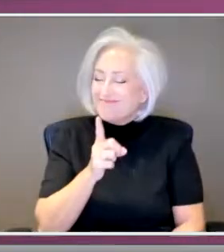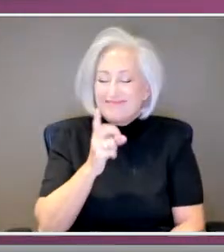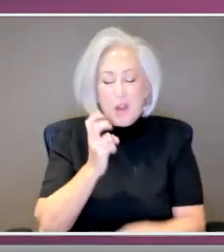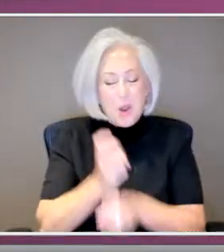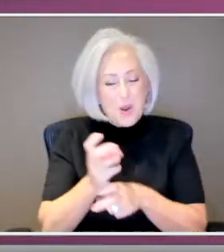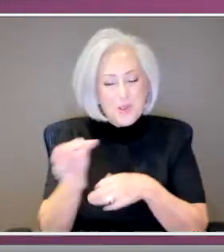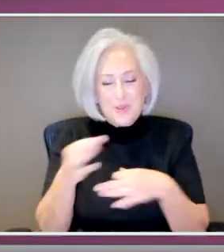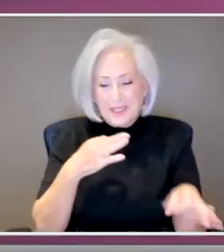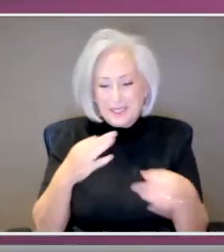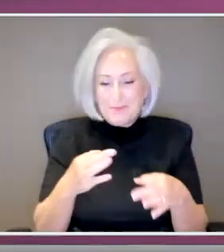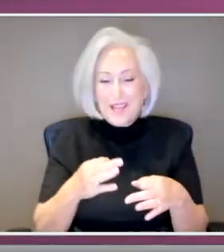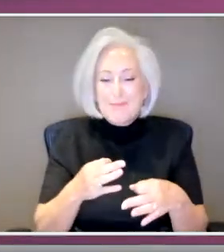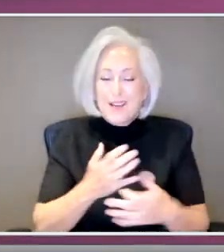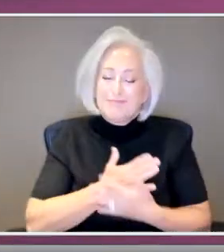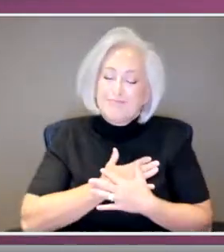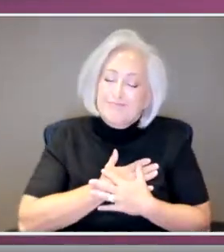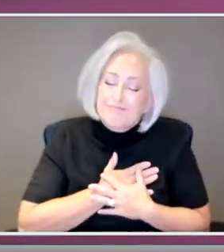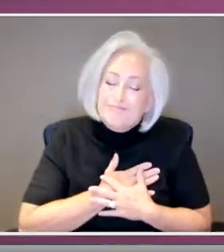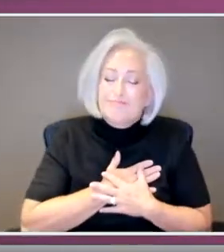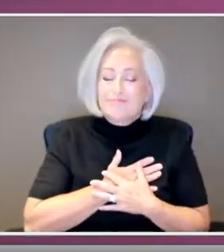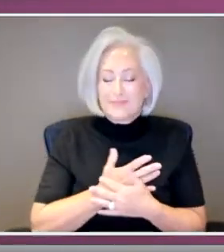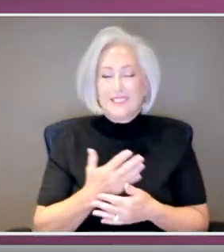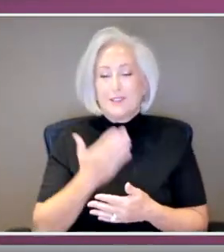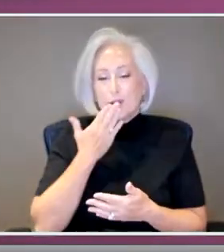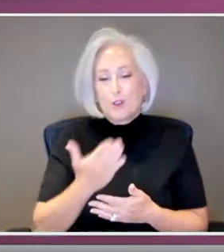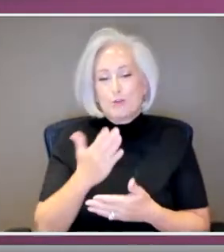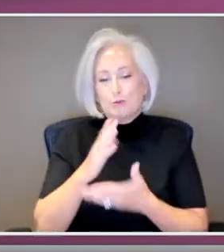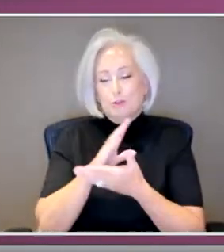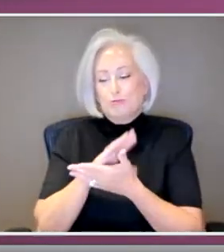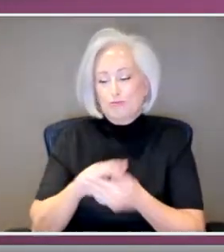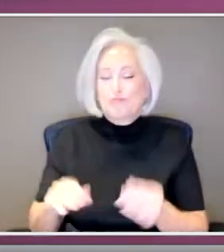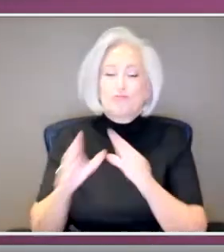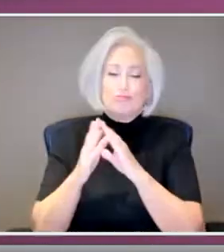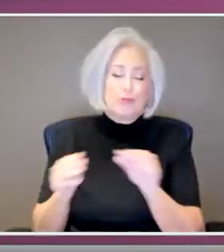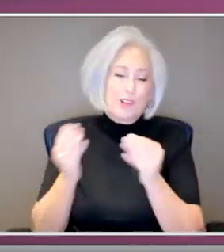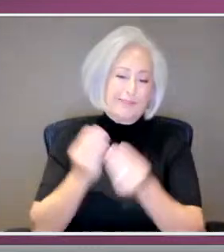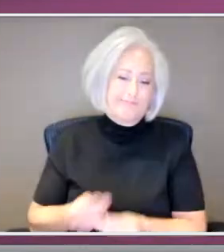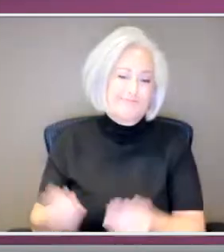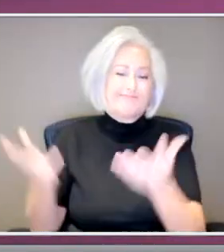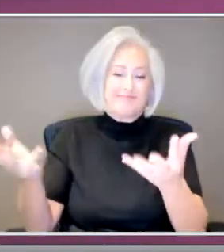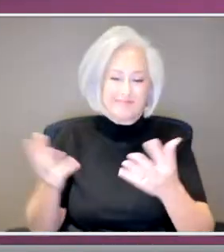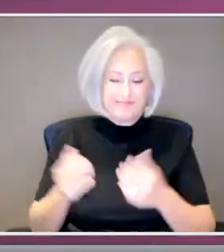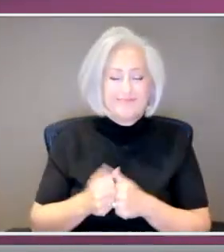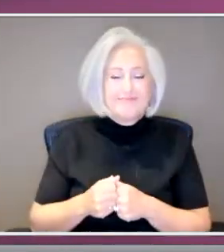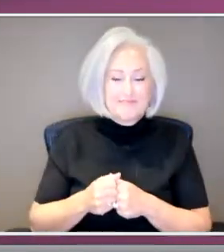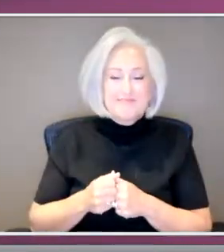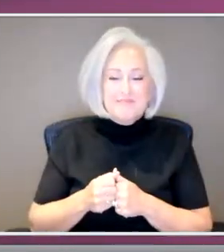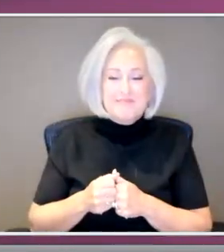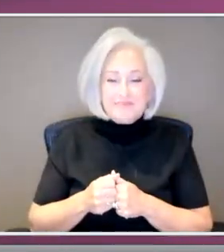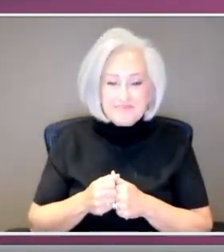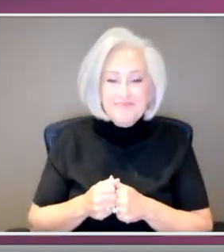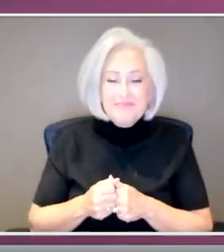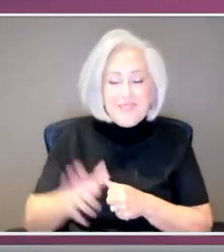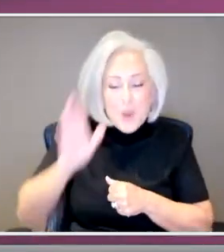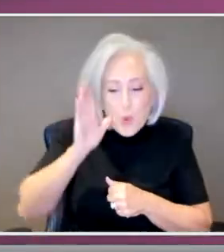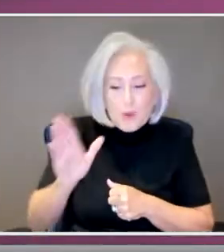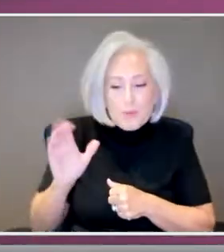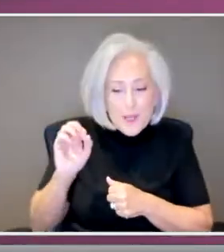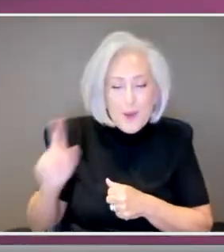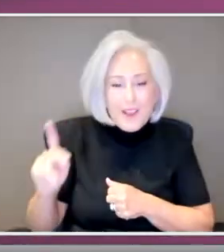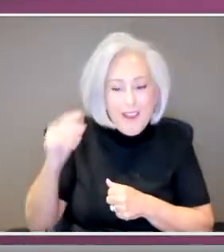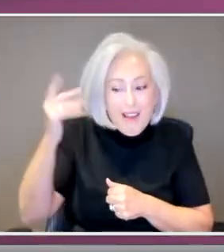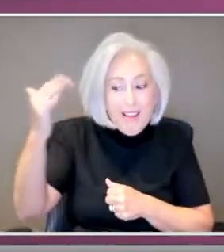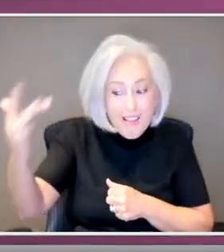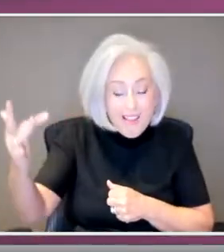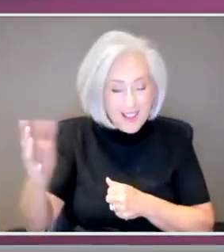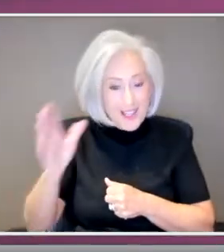comforting just to be able to kind of share my story, and just, I want everybody to know, like, you're going to be okay one day. It's going to take a